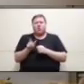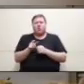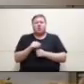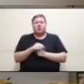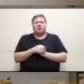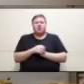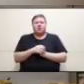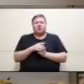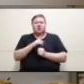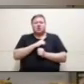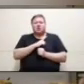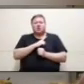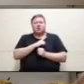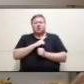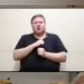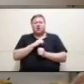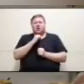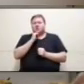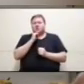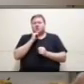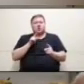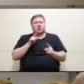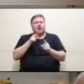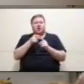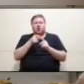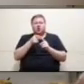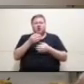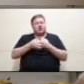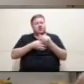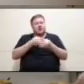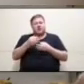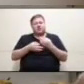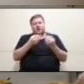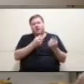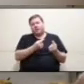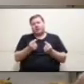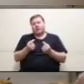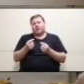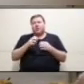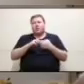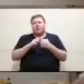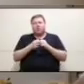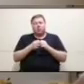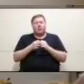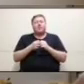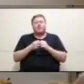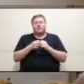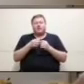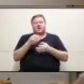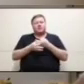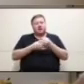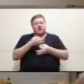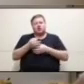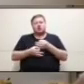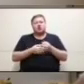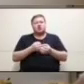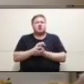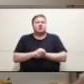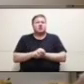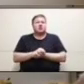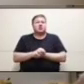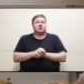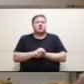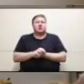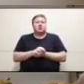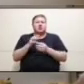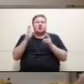an inaccurate explanation of what actually happened. It's a problematic explanation. The issue of Europe